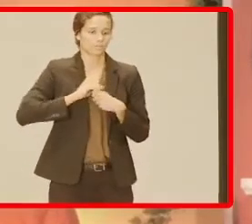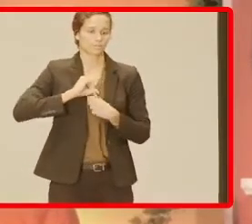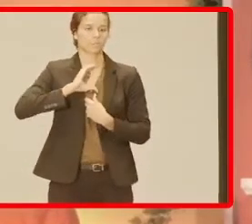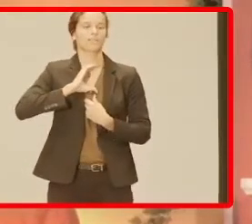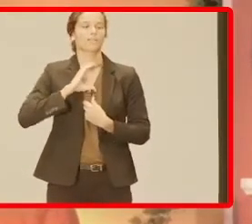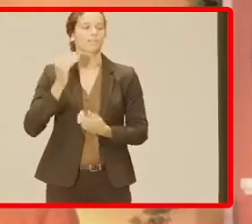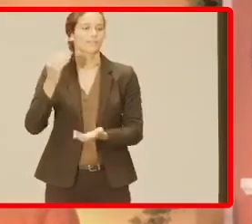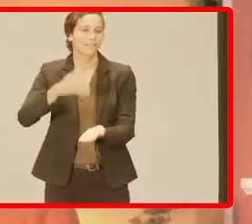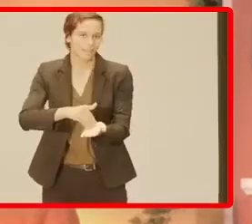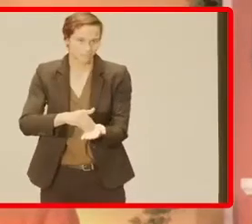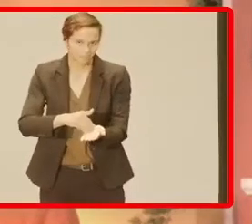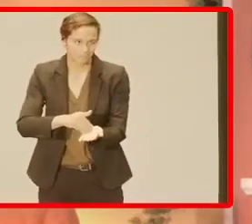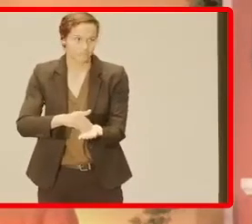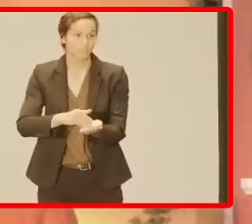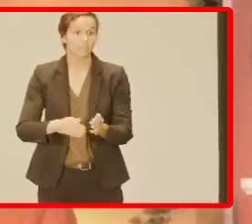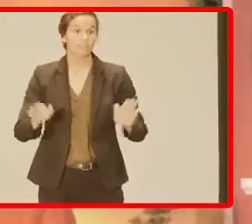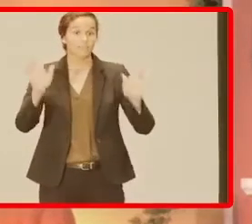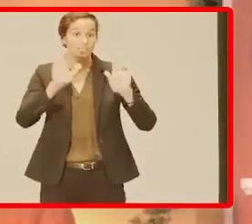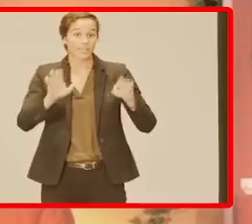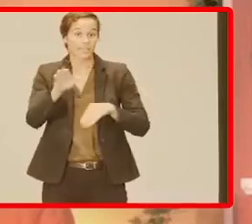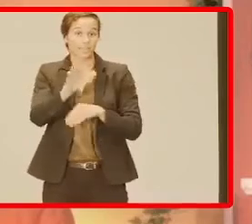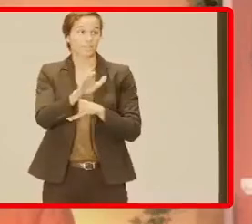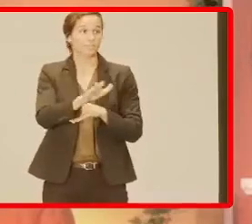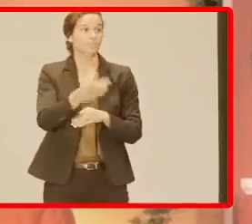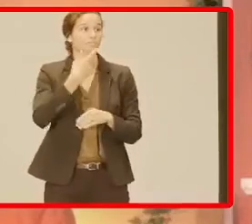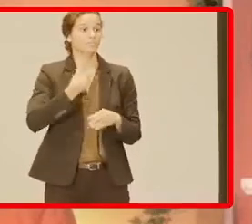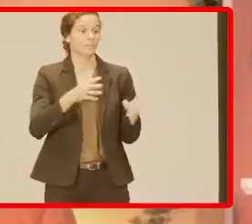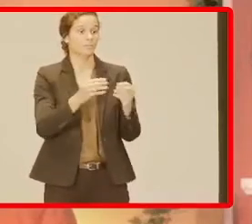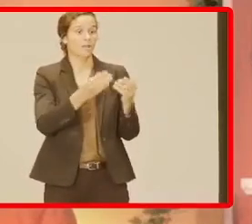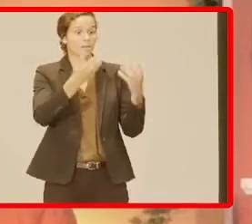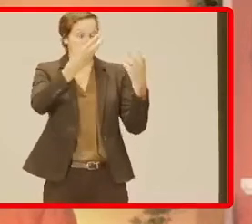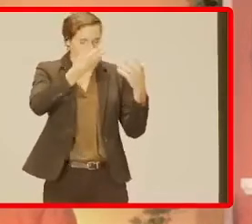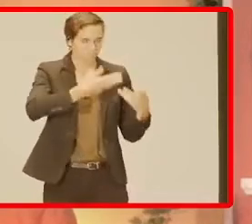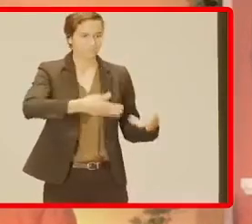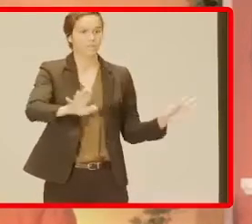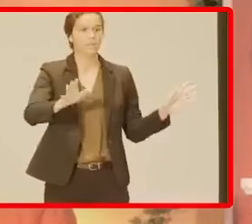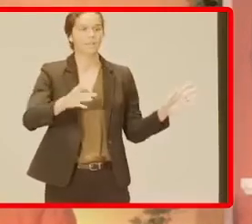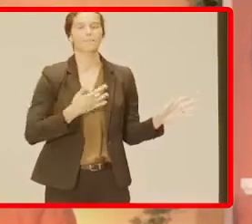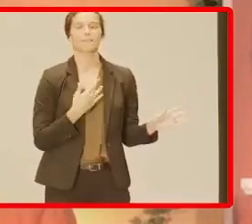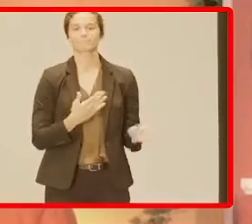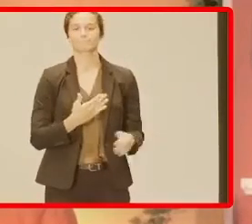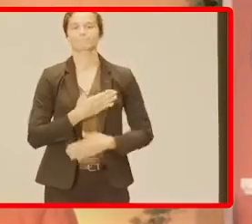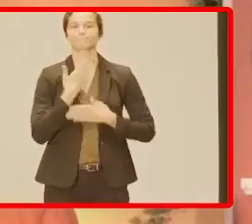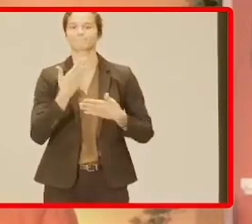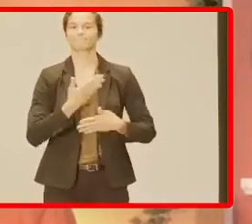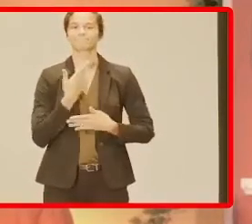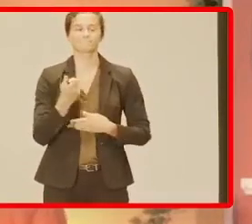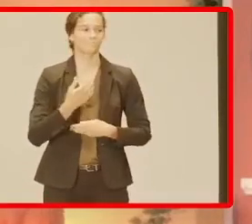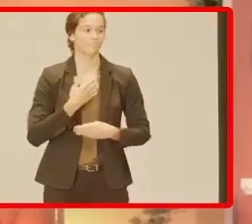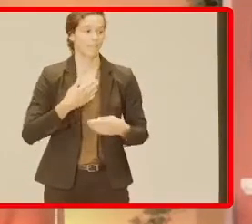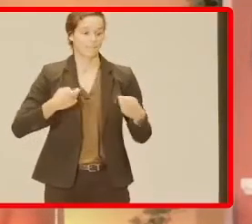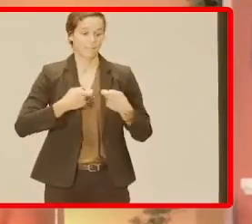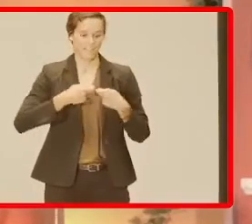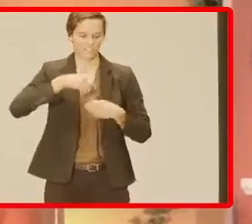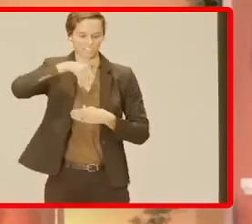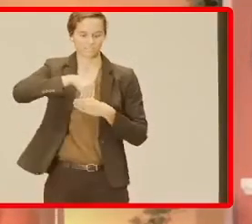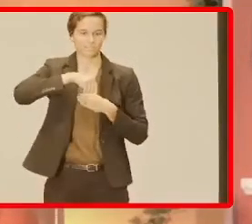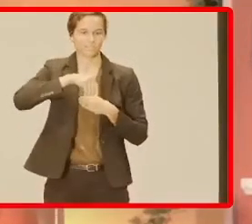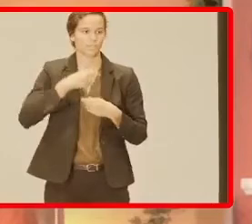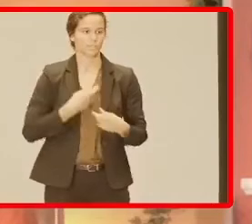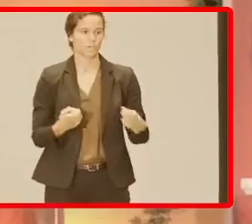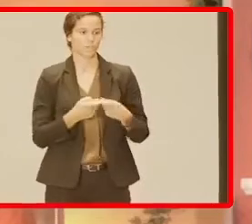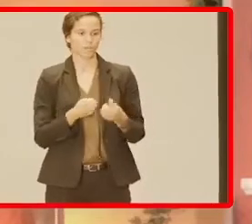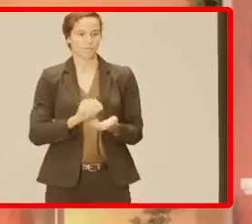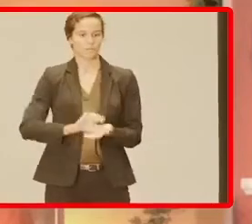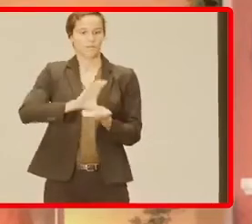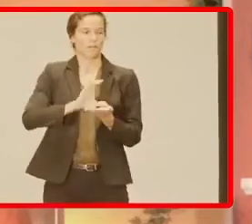afternoon, when the last speaker was finished, I was happy because my batteries were recharged. This was the